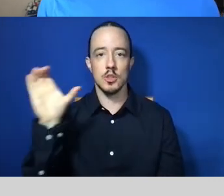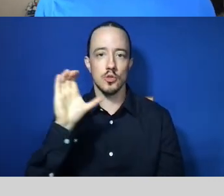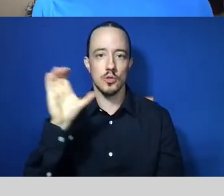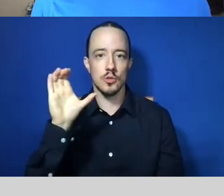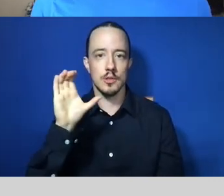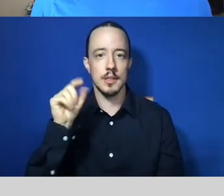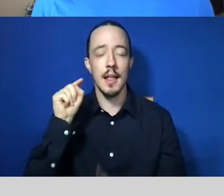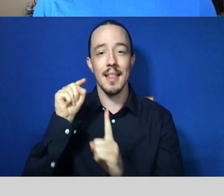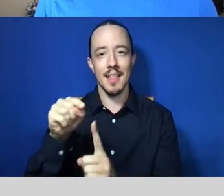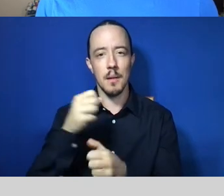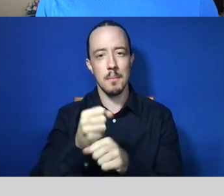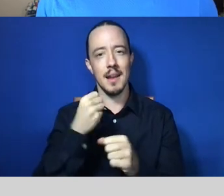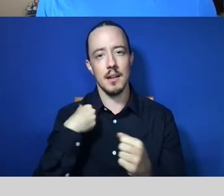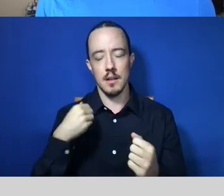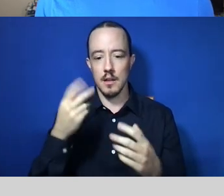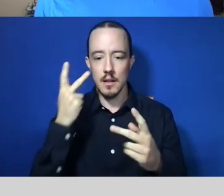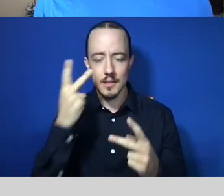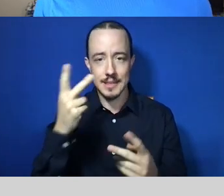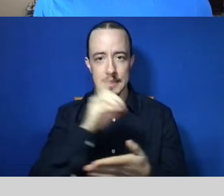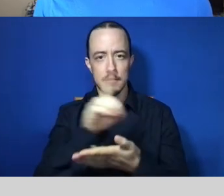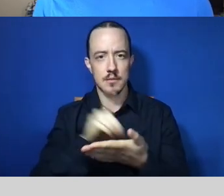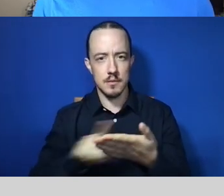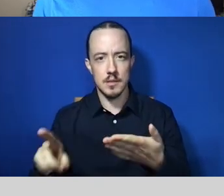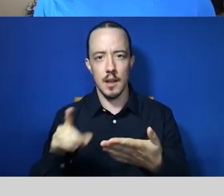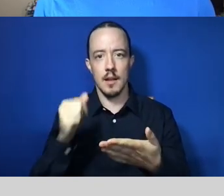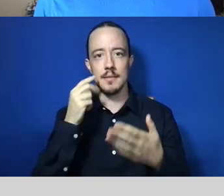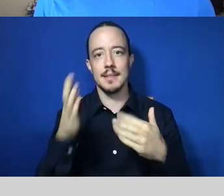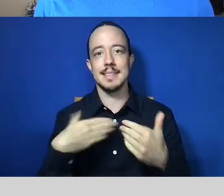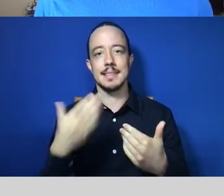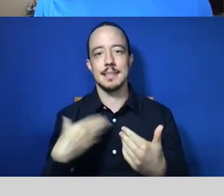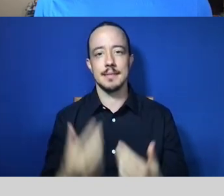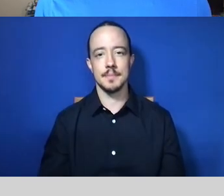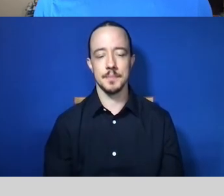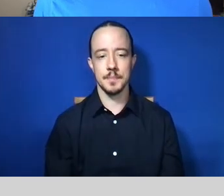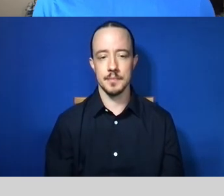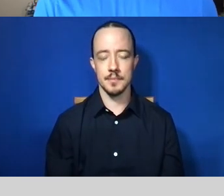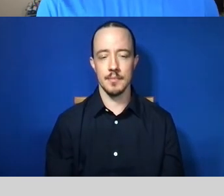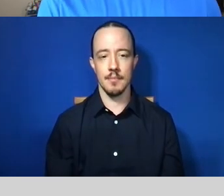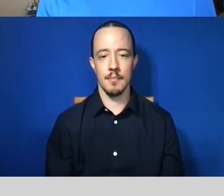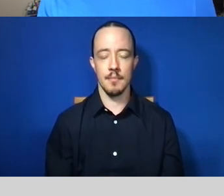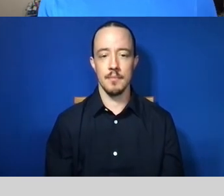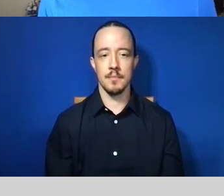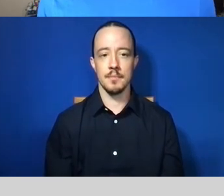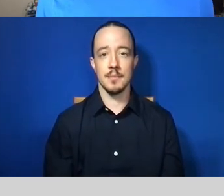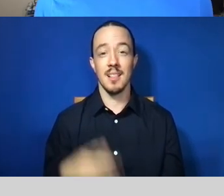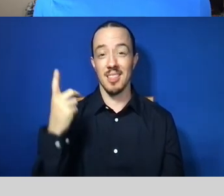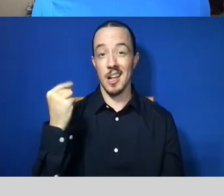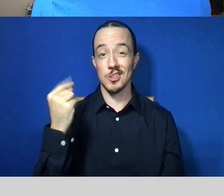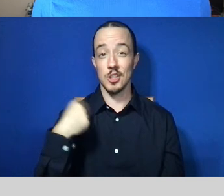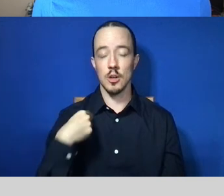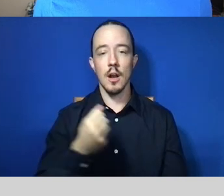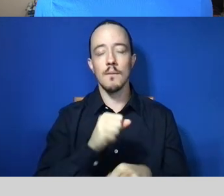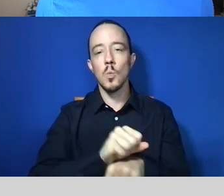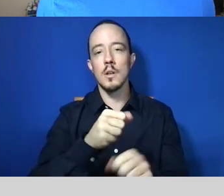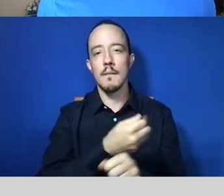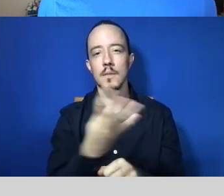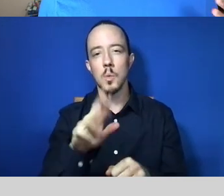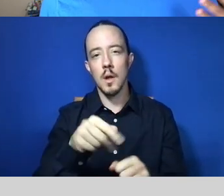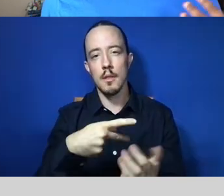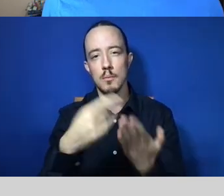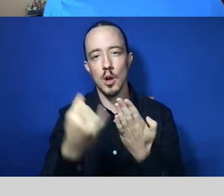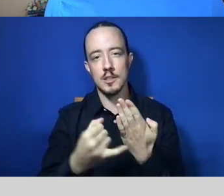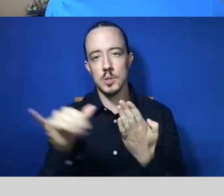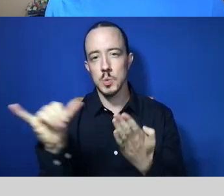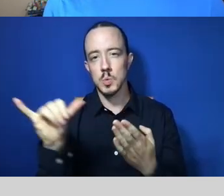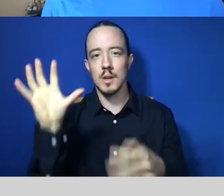it to Elasticsearch, which made visualizing that data very easy. In fact, in the last year, I've actually worked